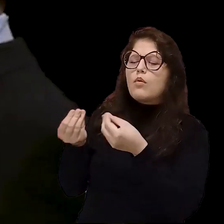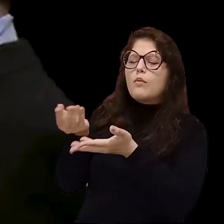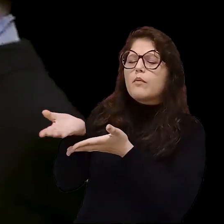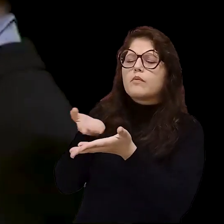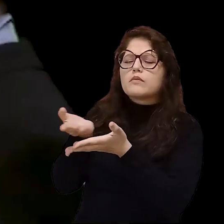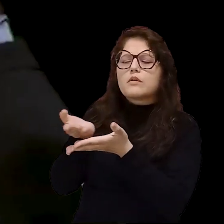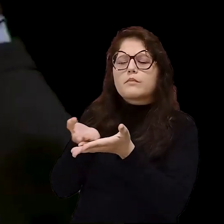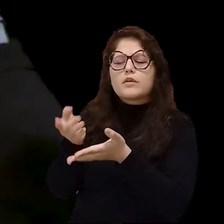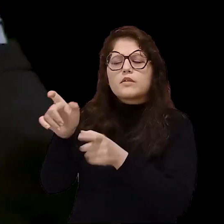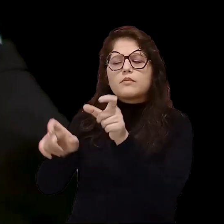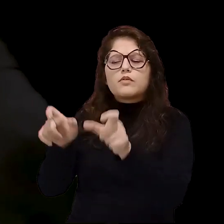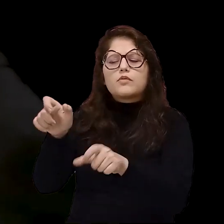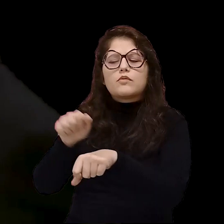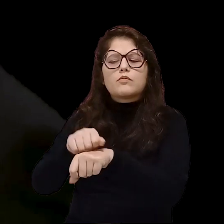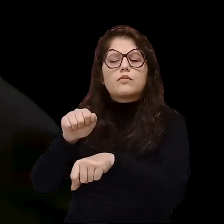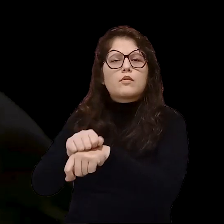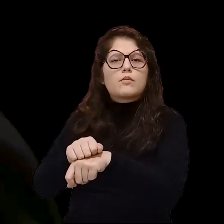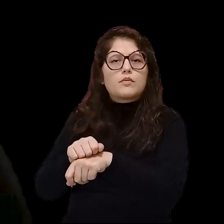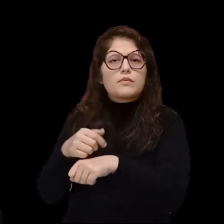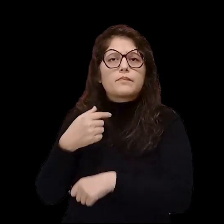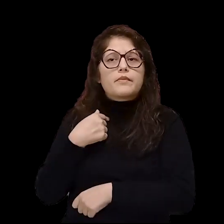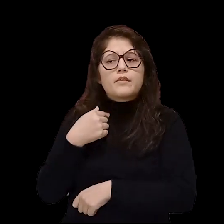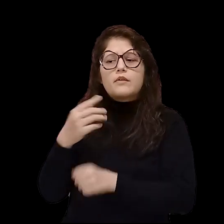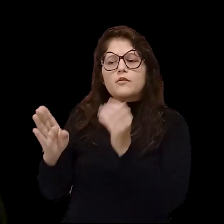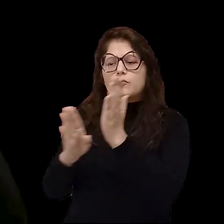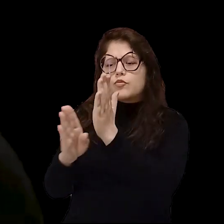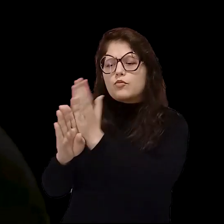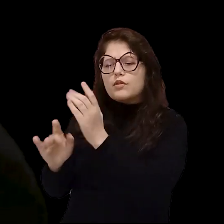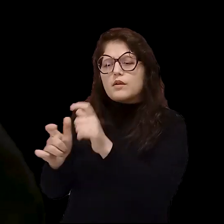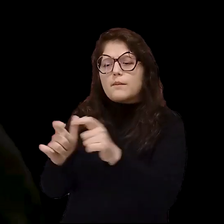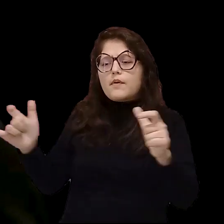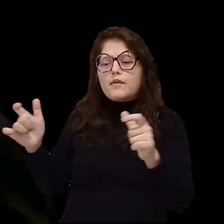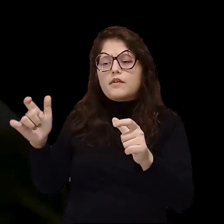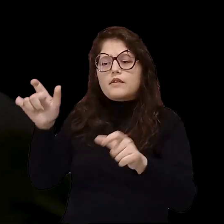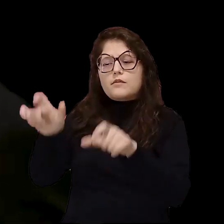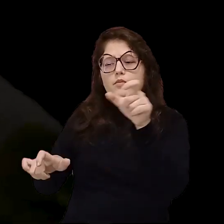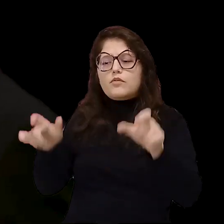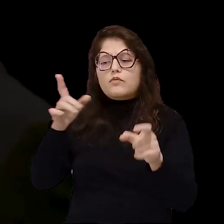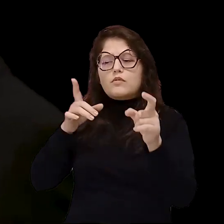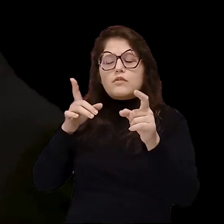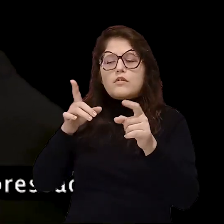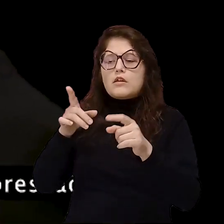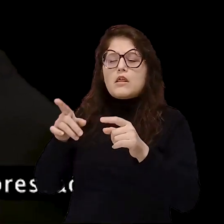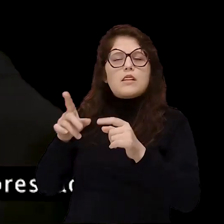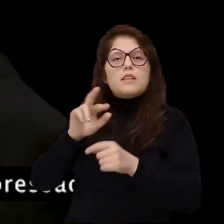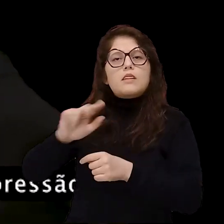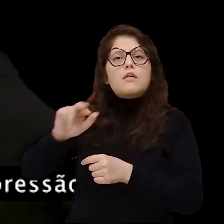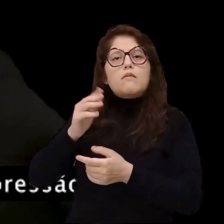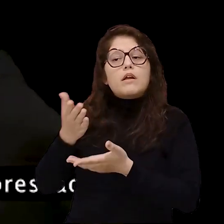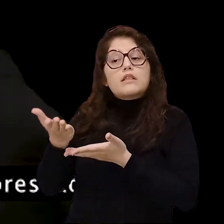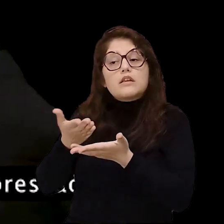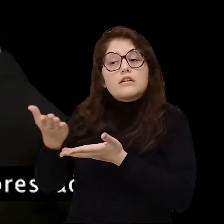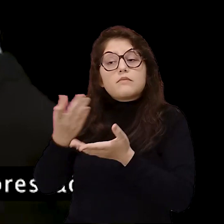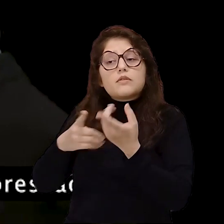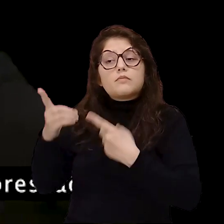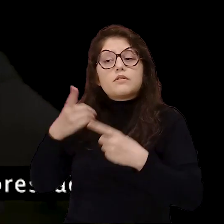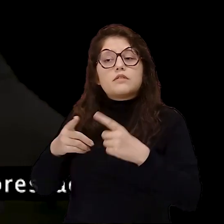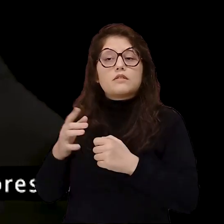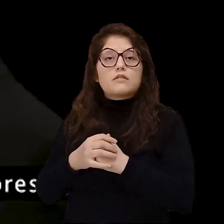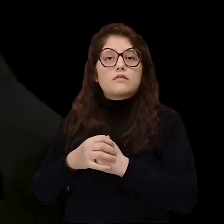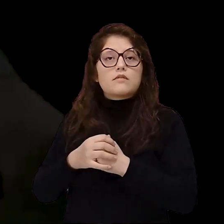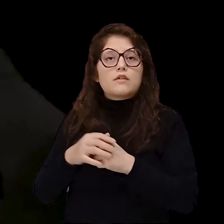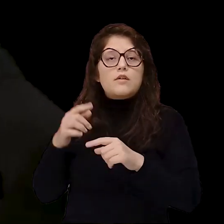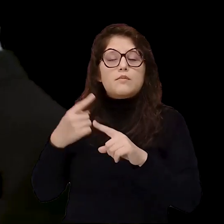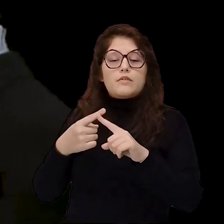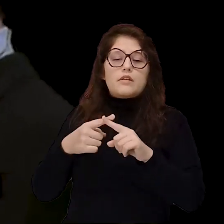out to try to look at what was being done for poor people with depression. And what I discovered is that poor people are mostly not being treated for